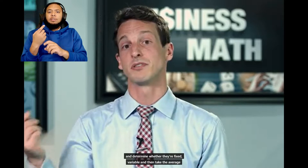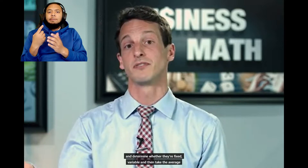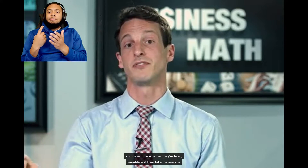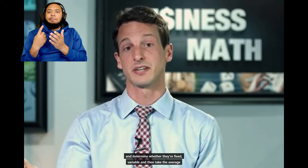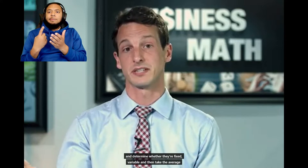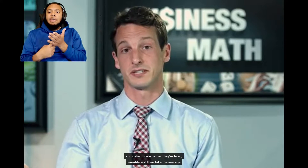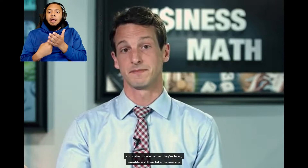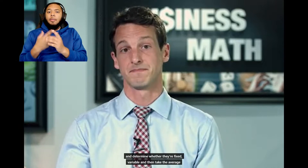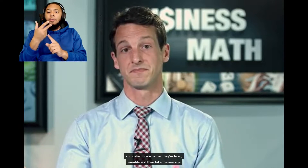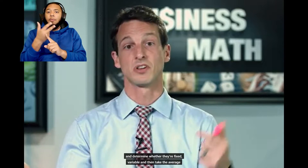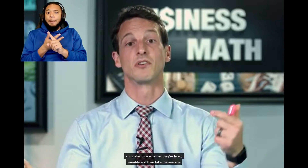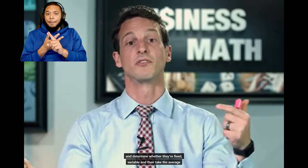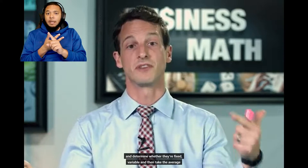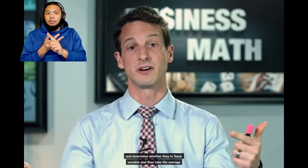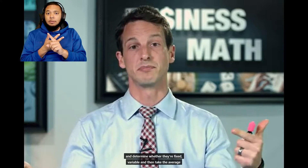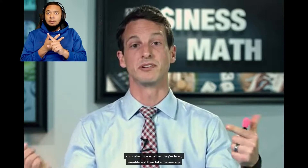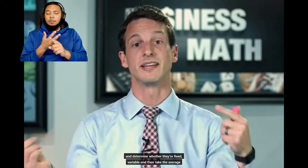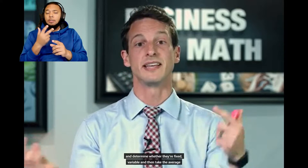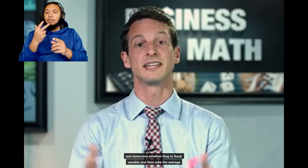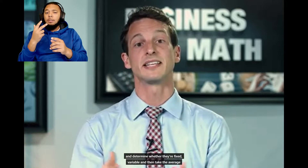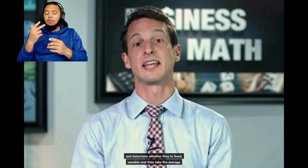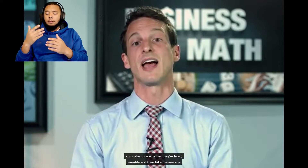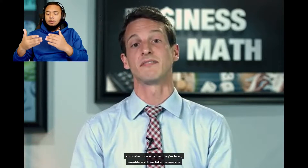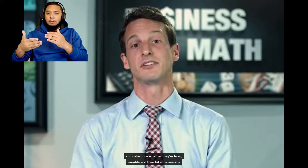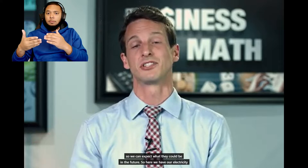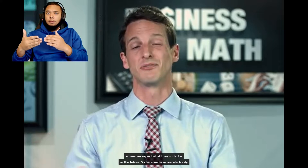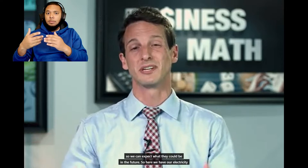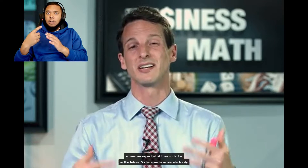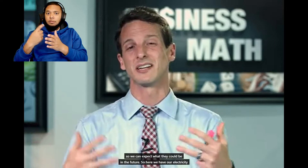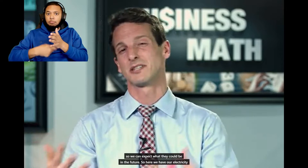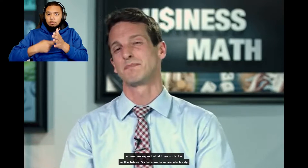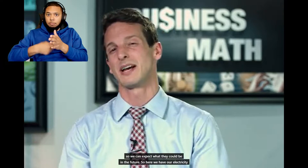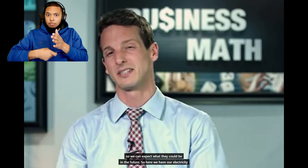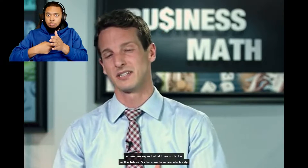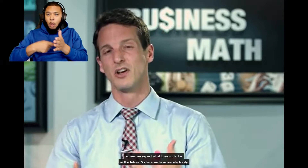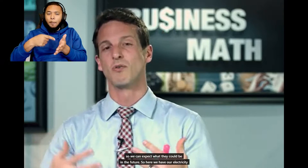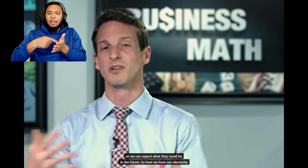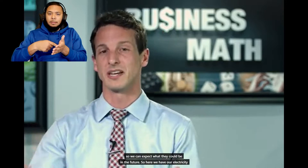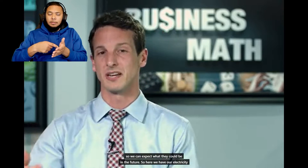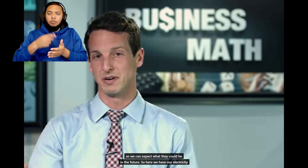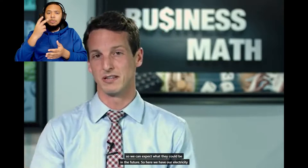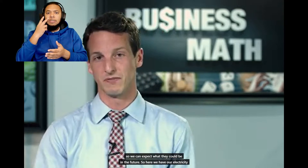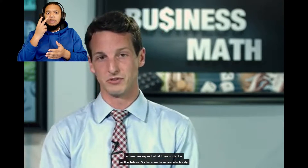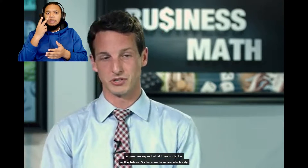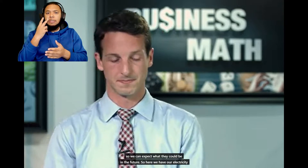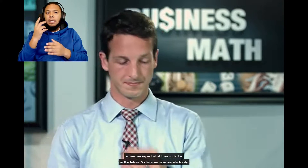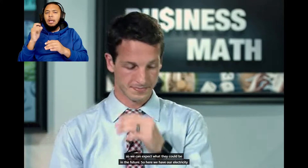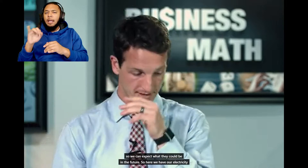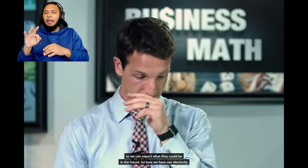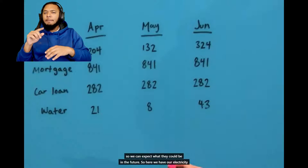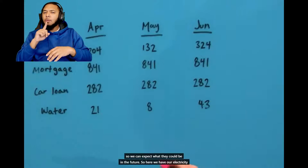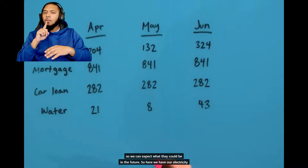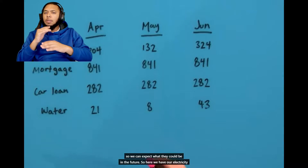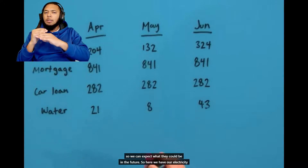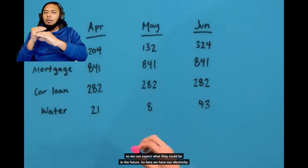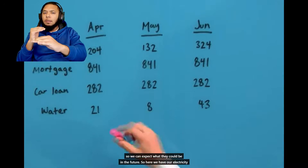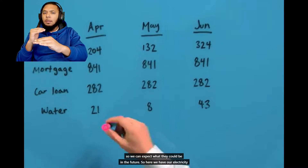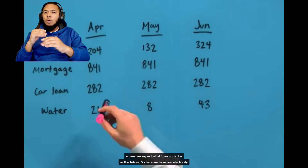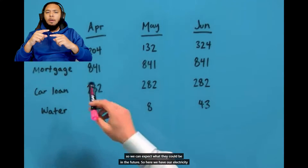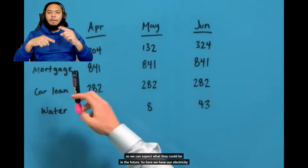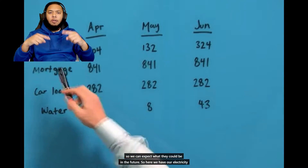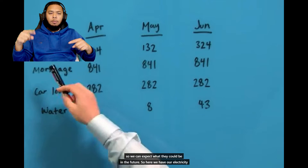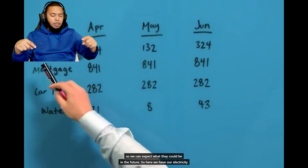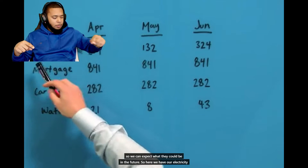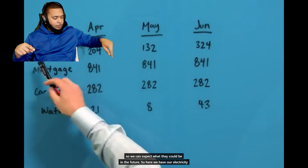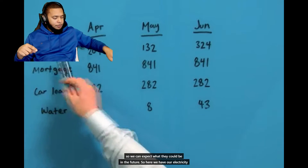determine whether they're fixed or variable, and then take the average so we can expect what they can be in the future.